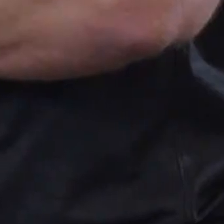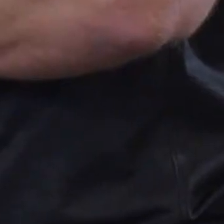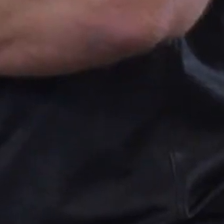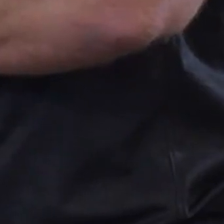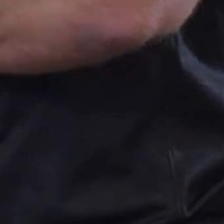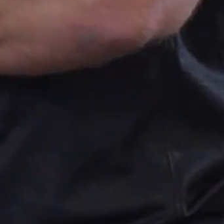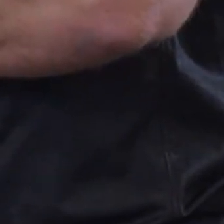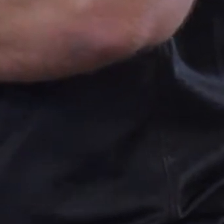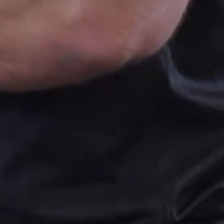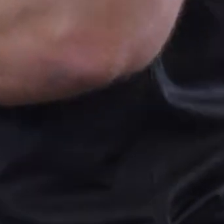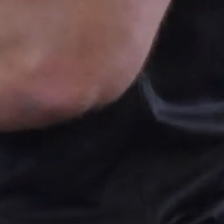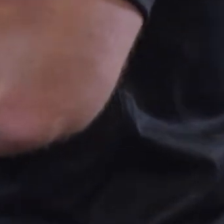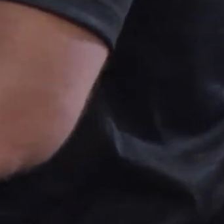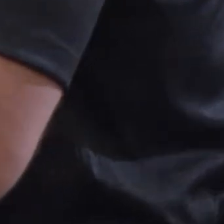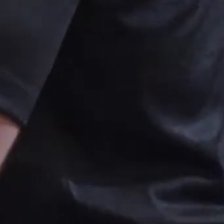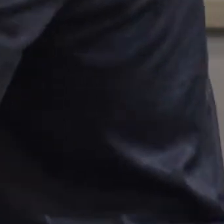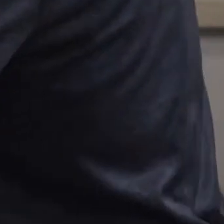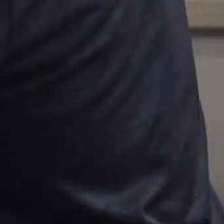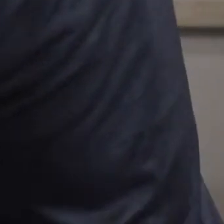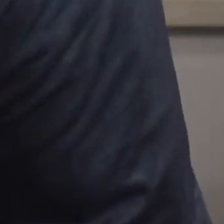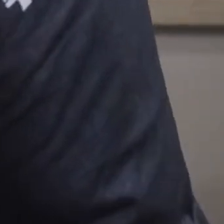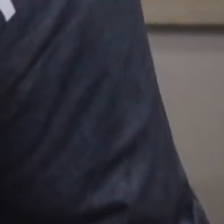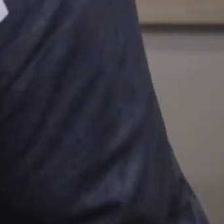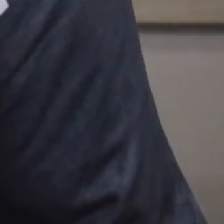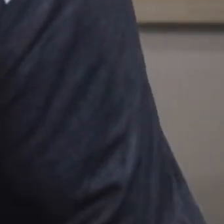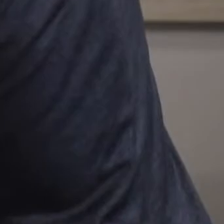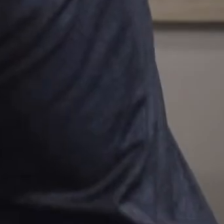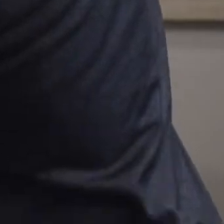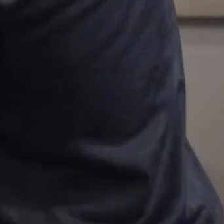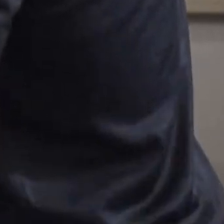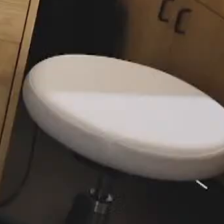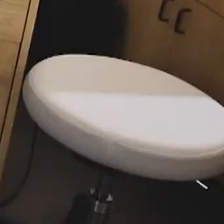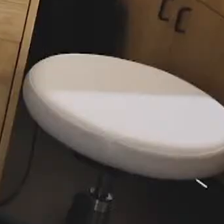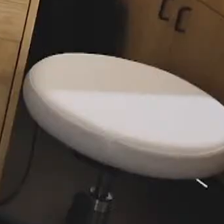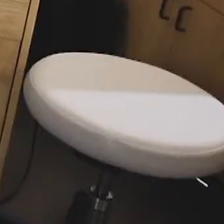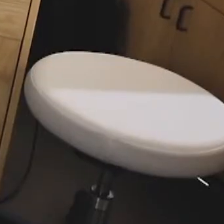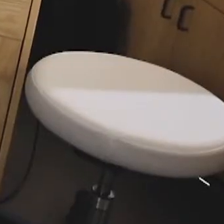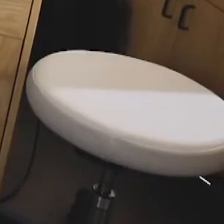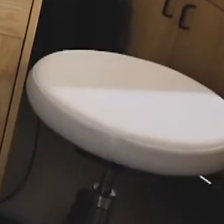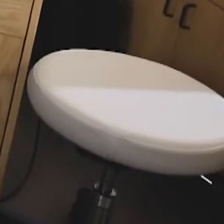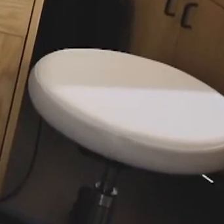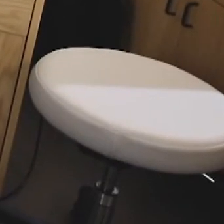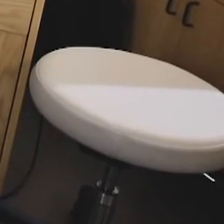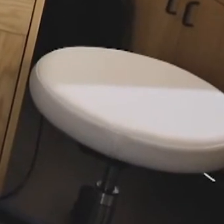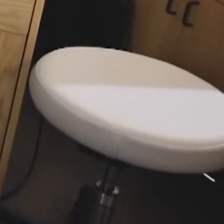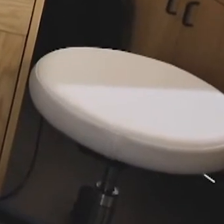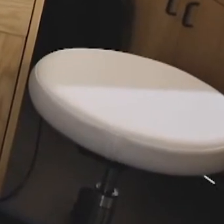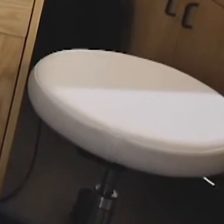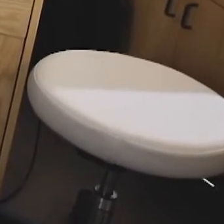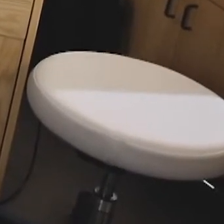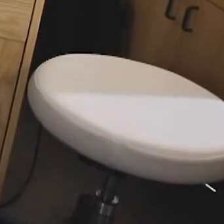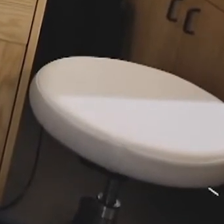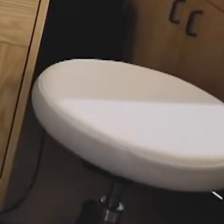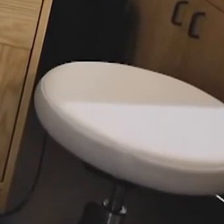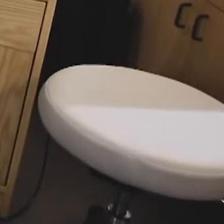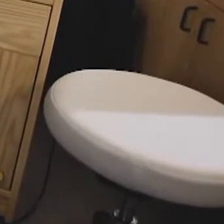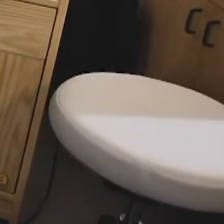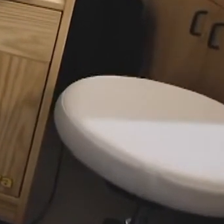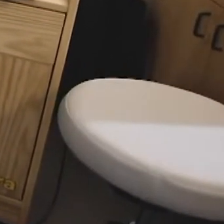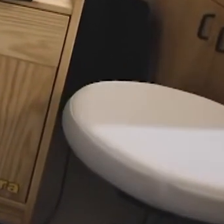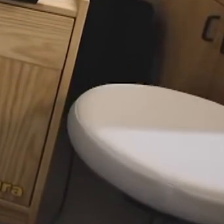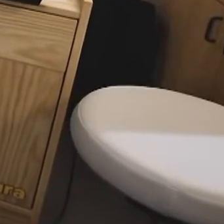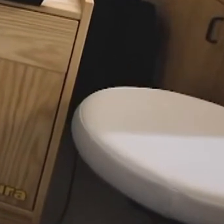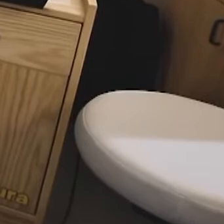in as the healthcare partner and brought to the table all kinds of energy and vision around the healthcare components.